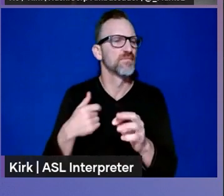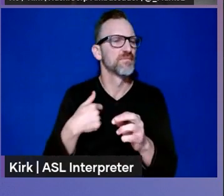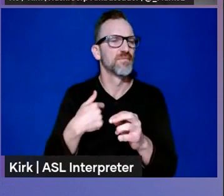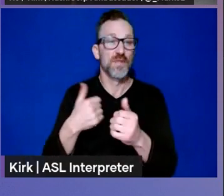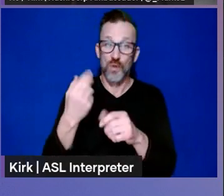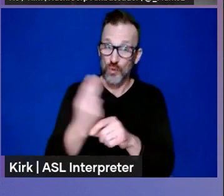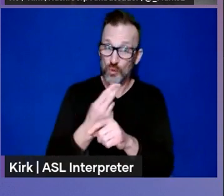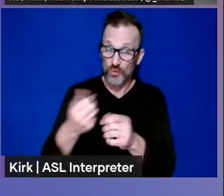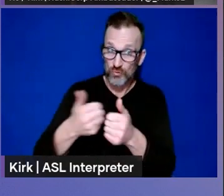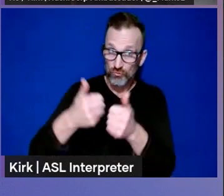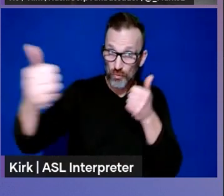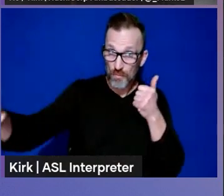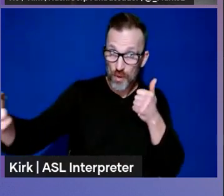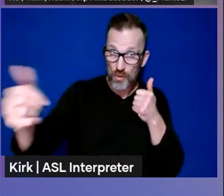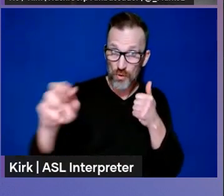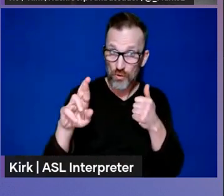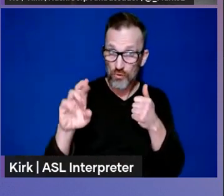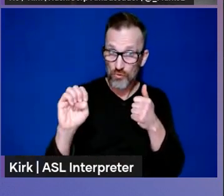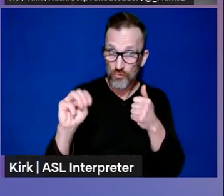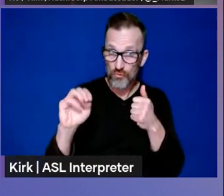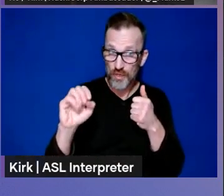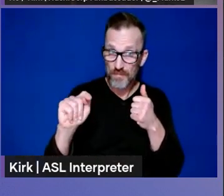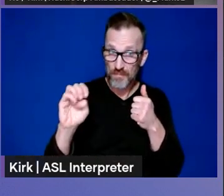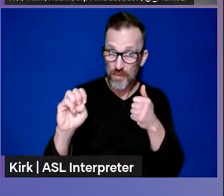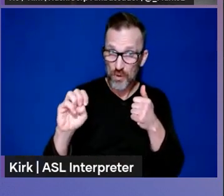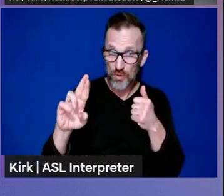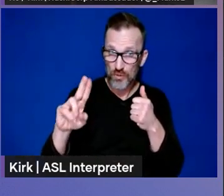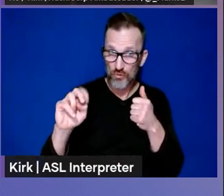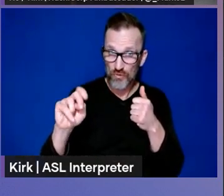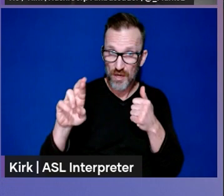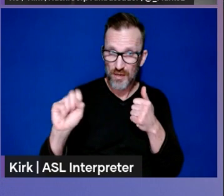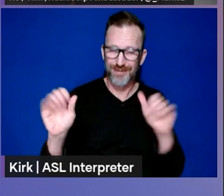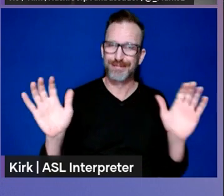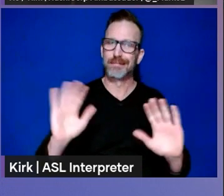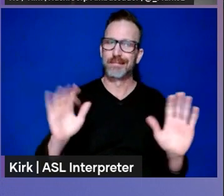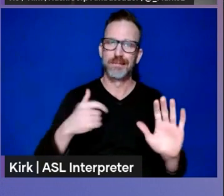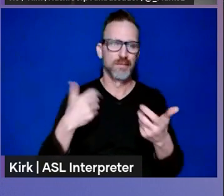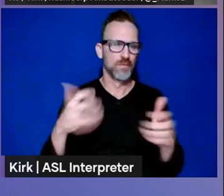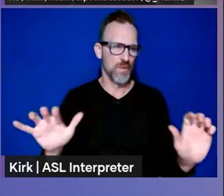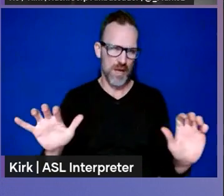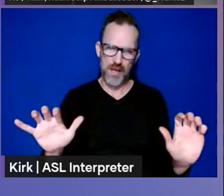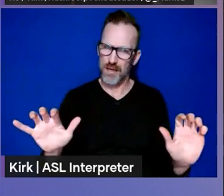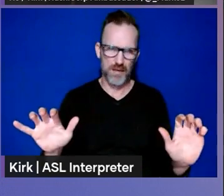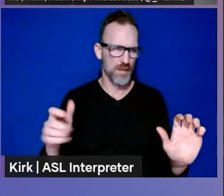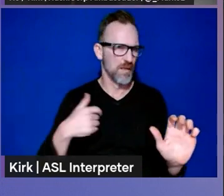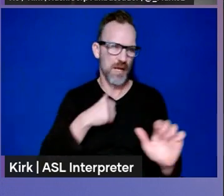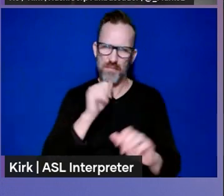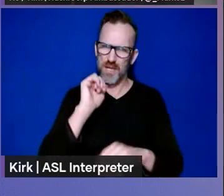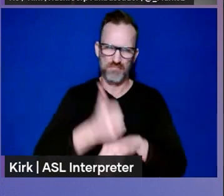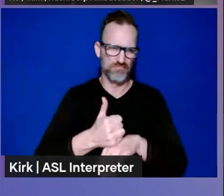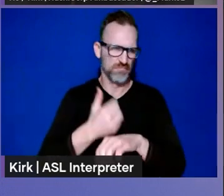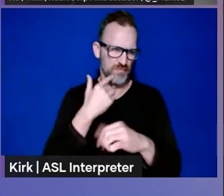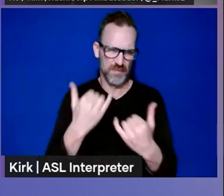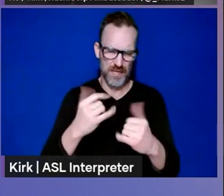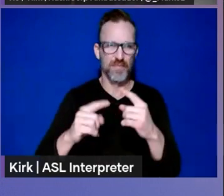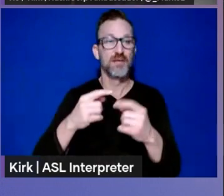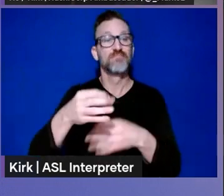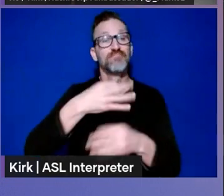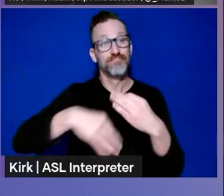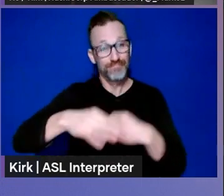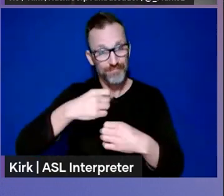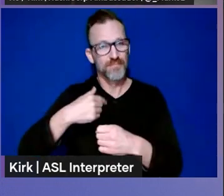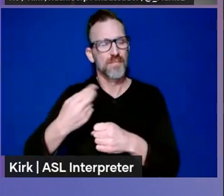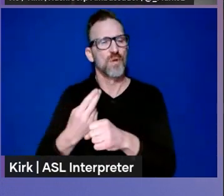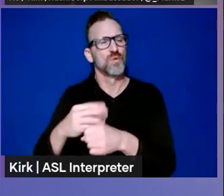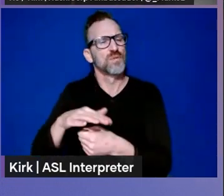for now. When I say remote runners, that means that I'm not setting that currently, but I'm going to use my local runner